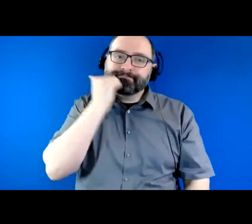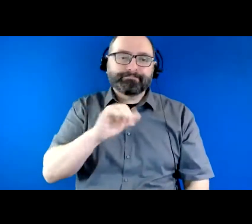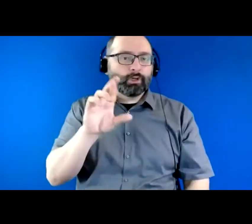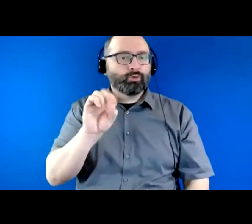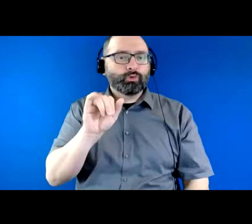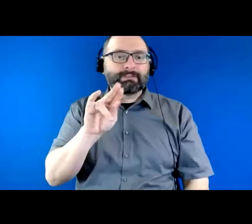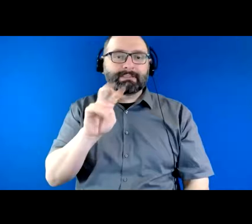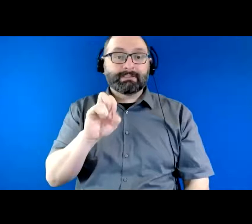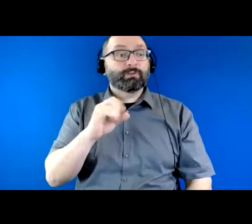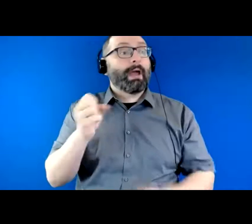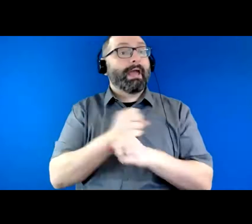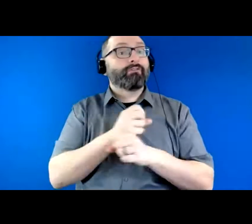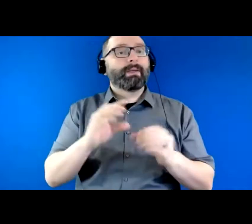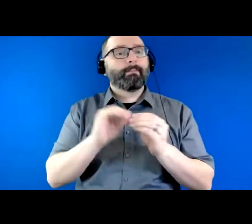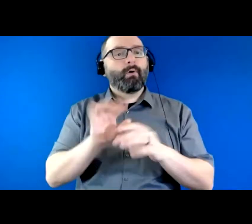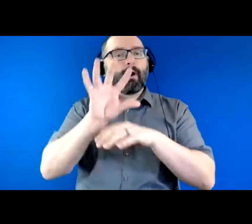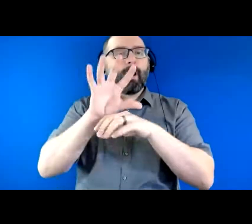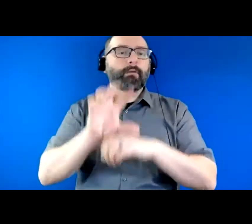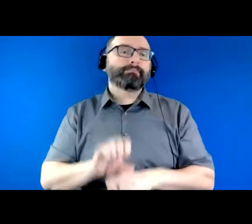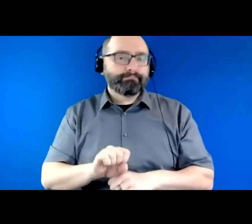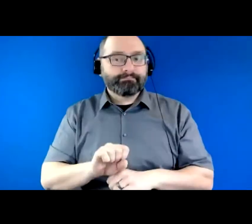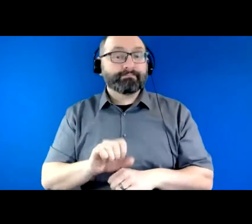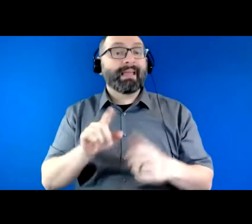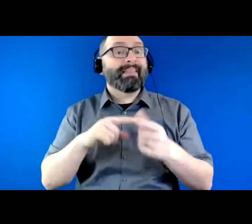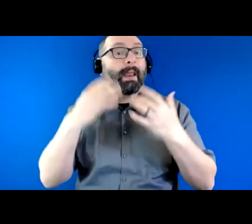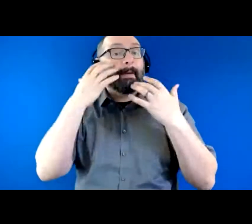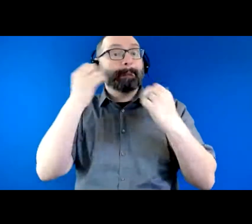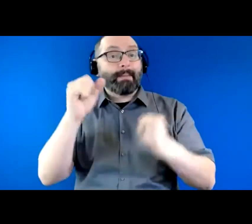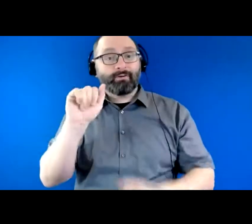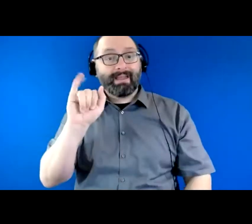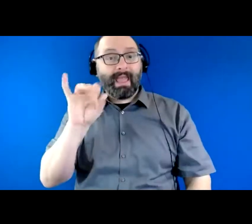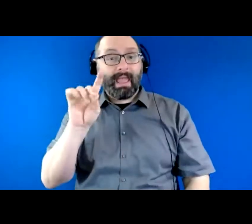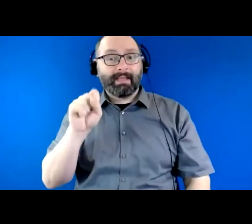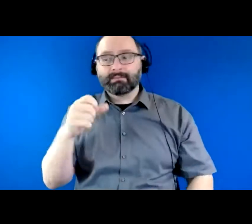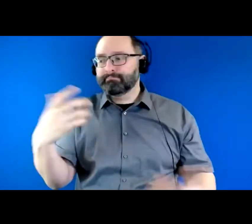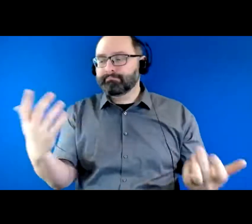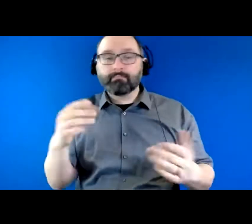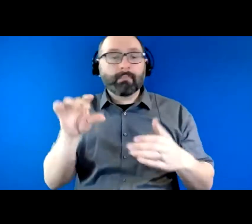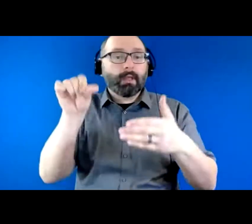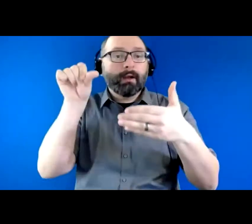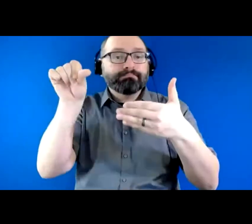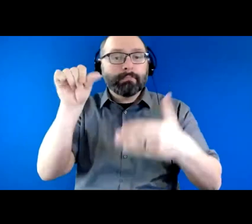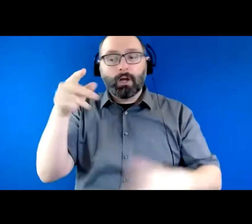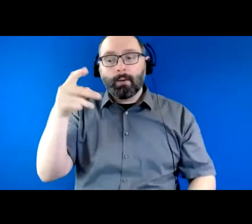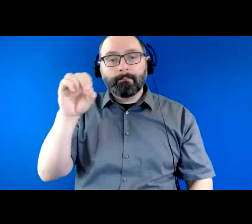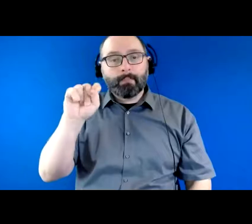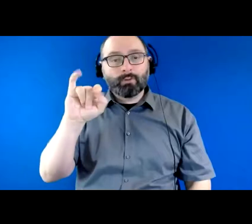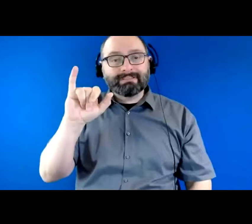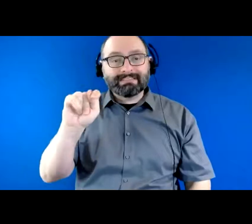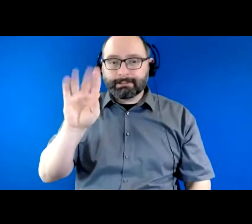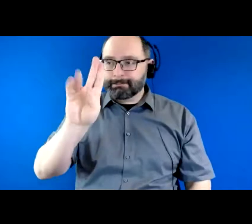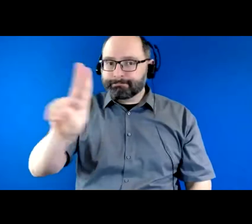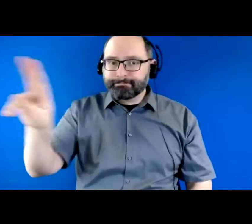become more habitual. And then memory aids. So whether that's using classic like Post-it notes for visual cues around the